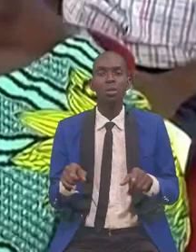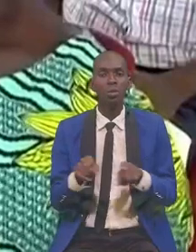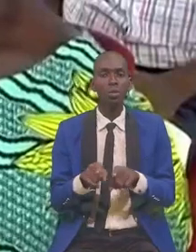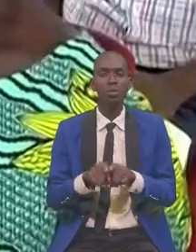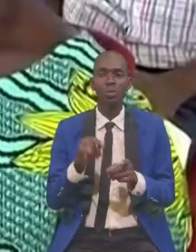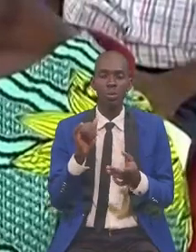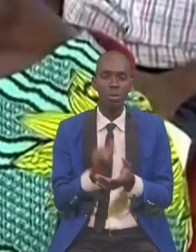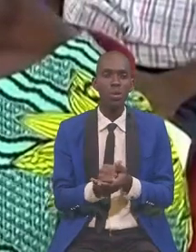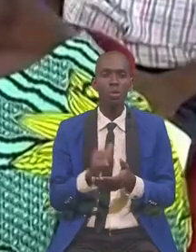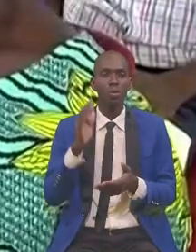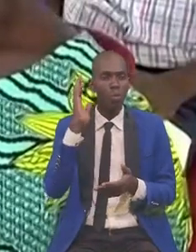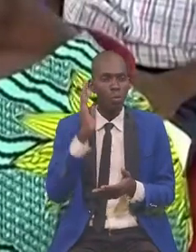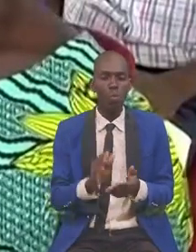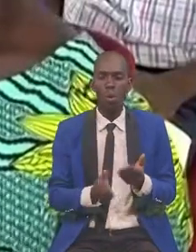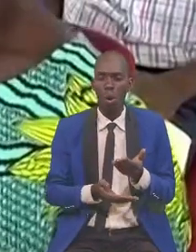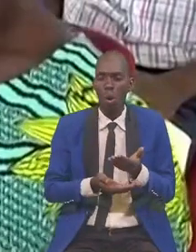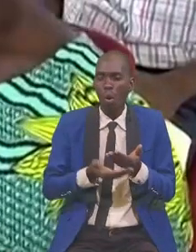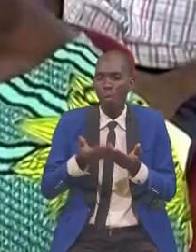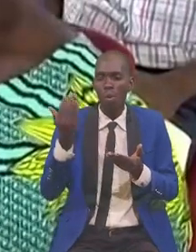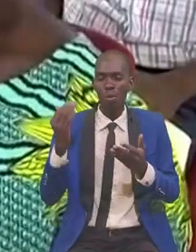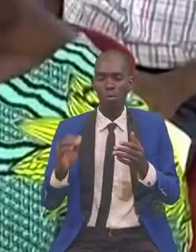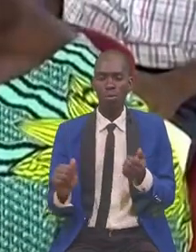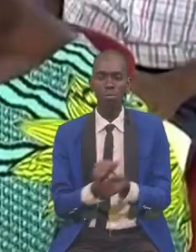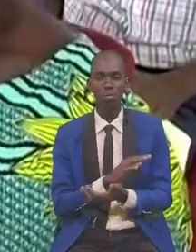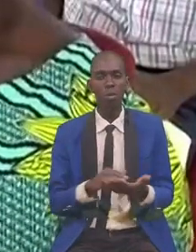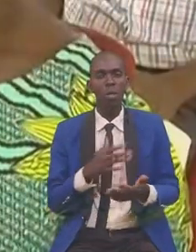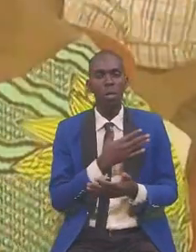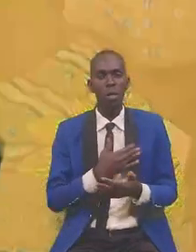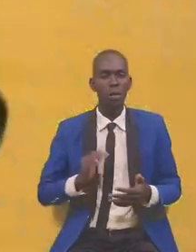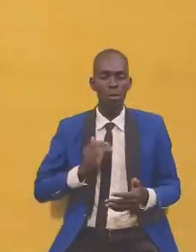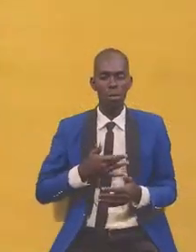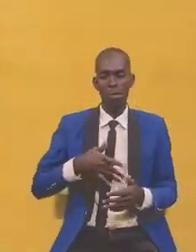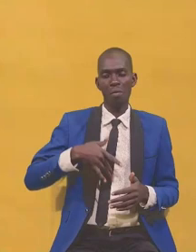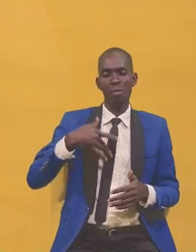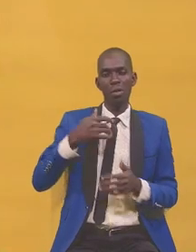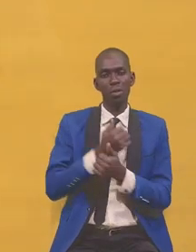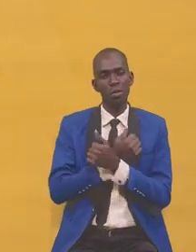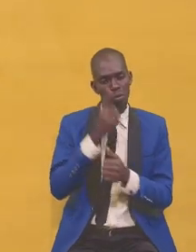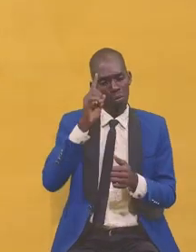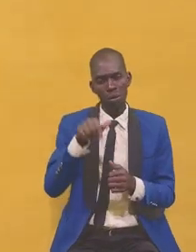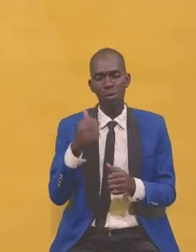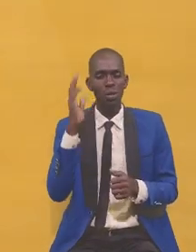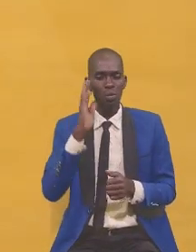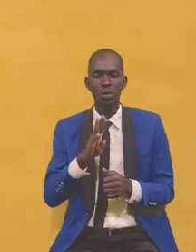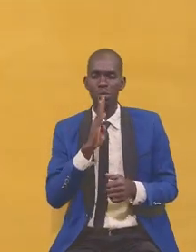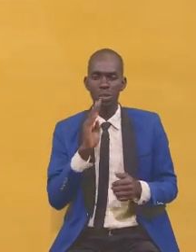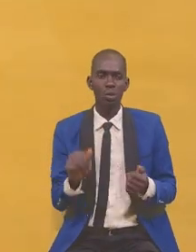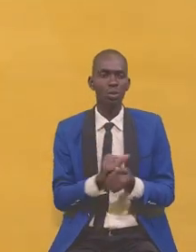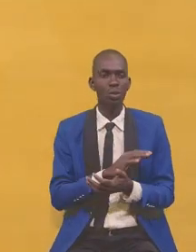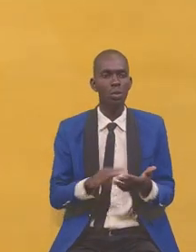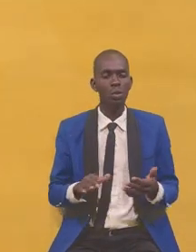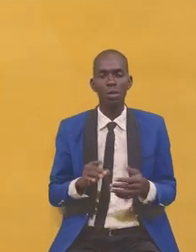will almost vanish, and the affection would collapse in society without natural affection,